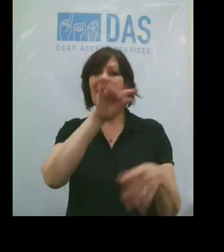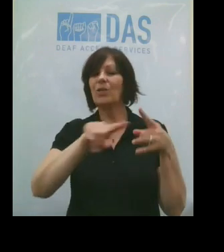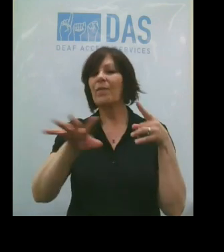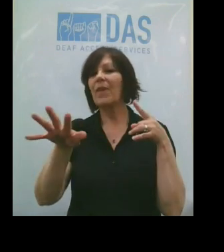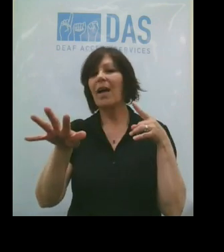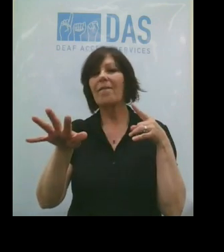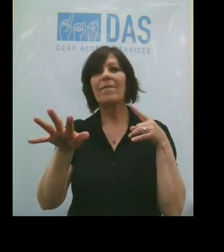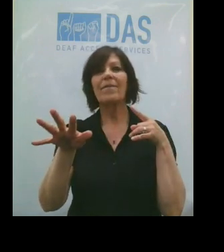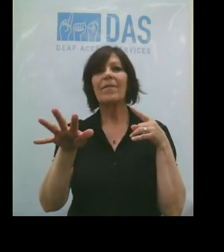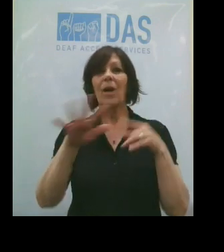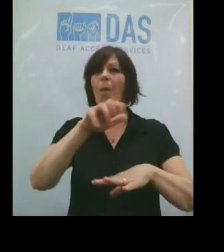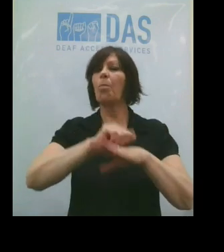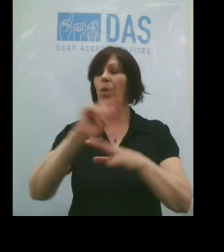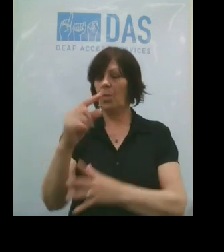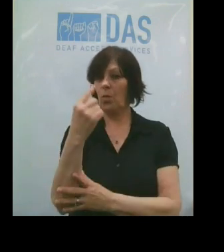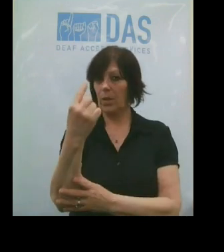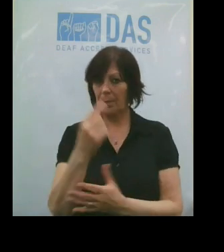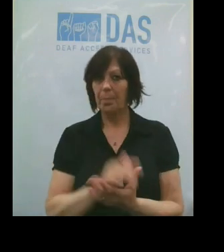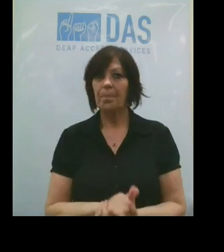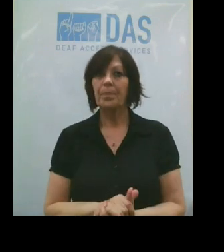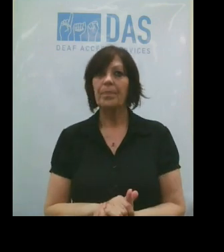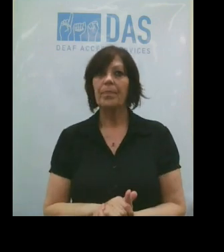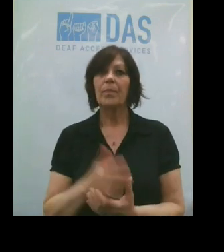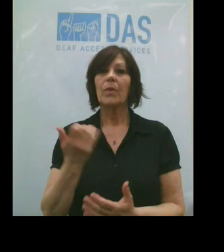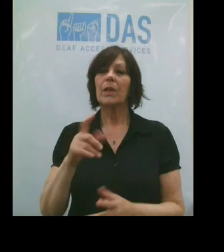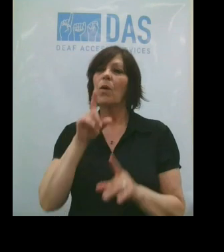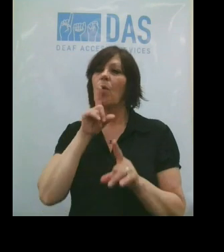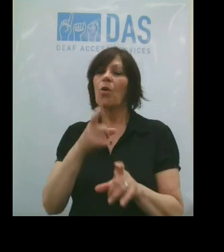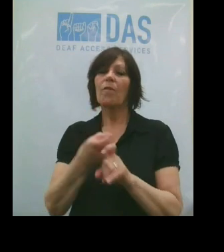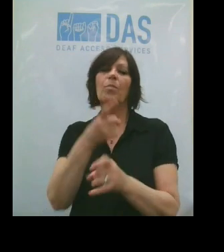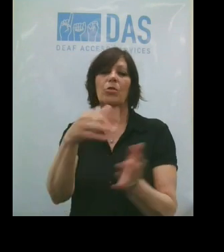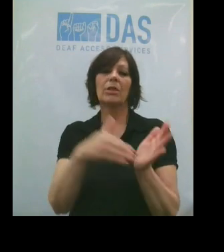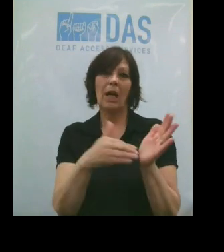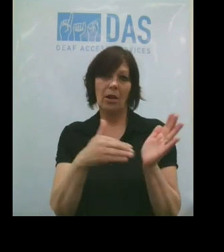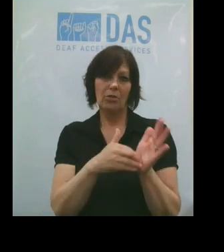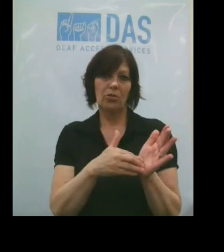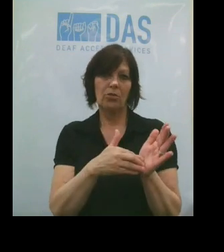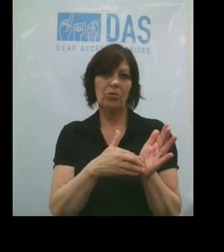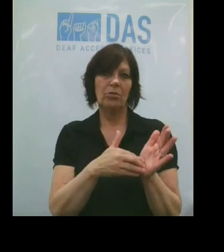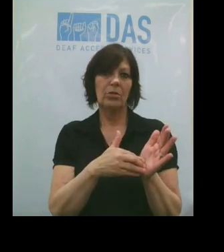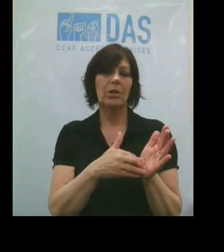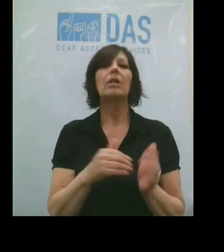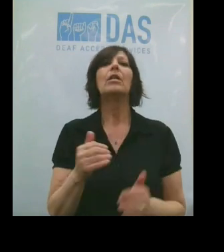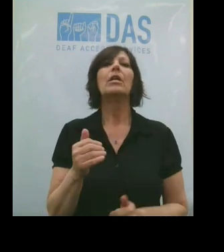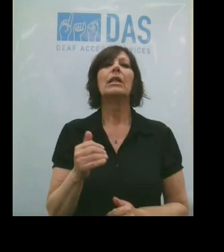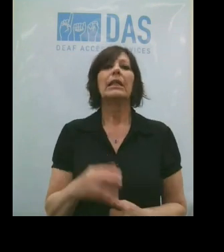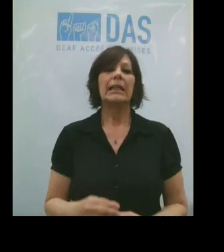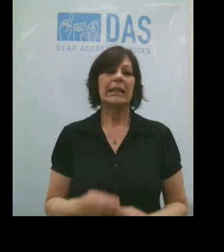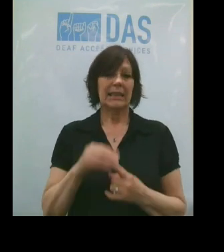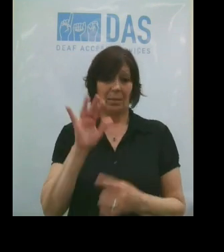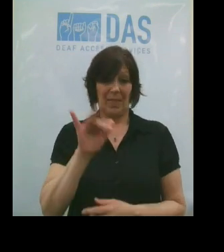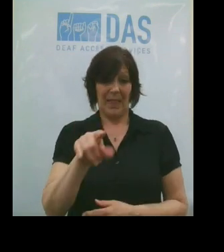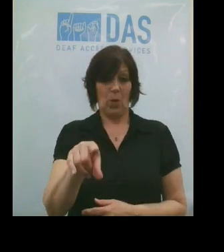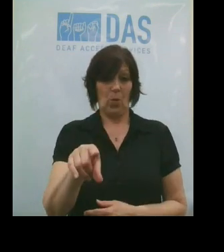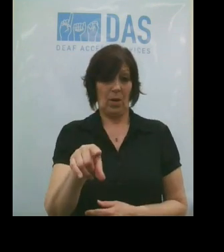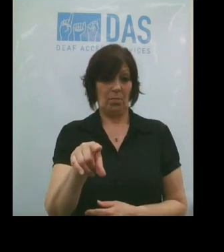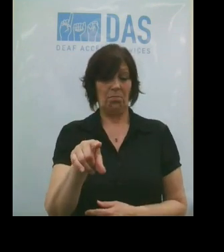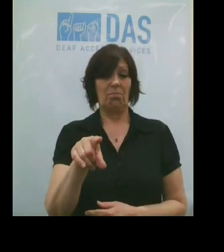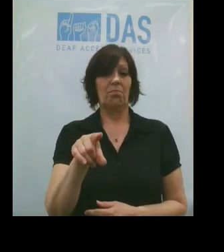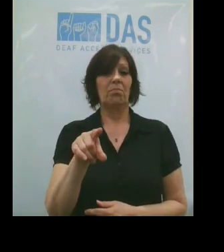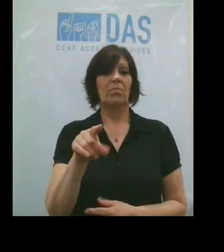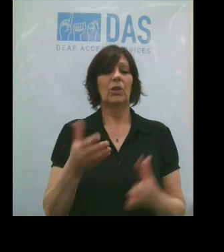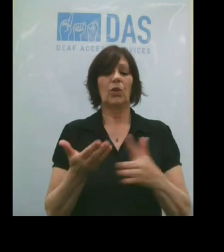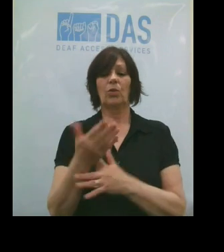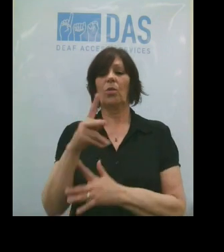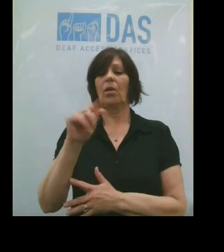It's by appointment only. Need a lab order from your primary care provider for all sites except the Leroy Coles Library. It is through